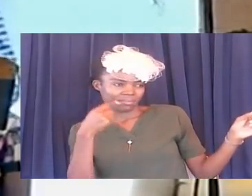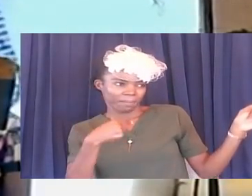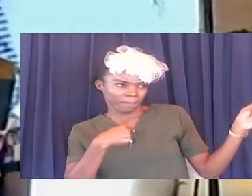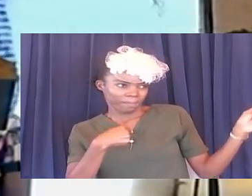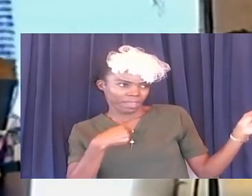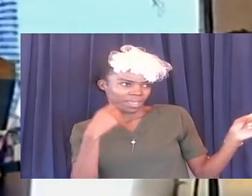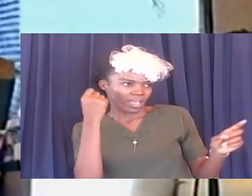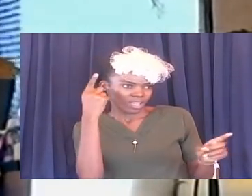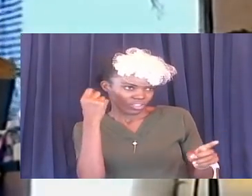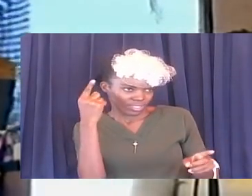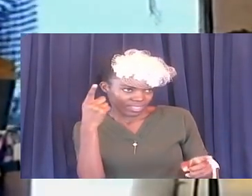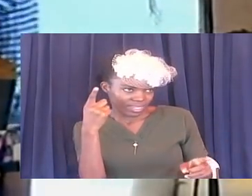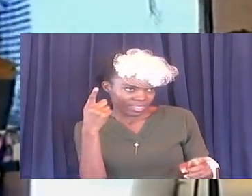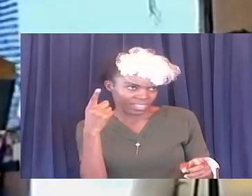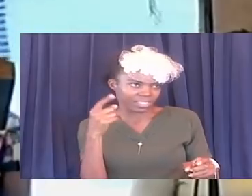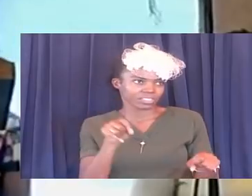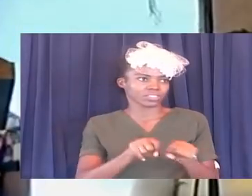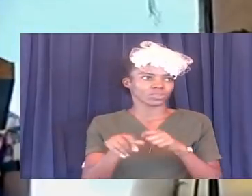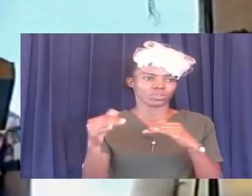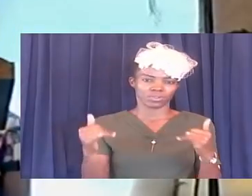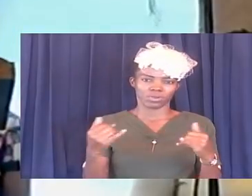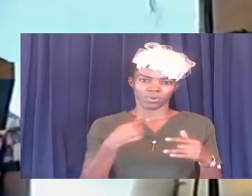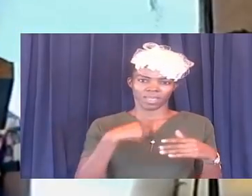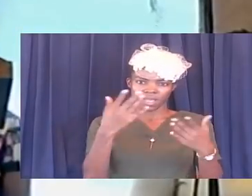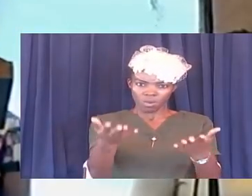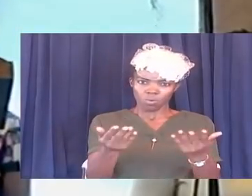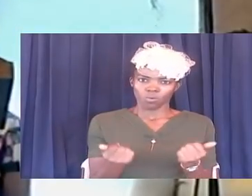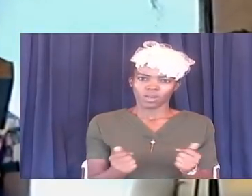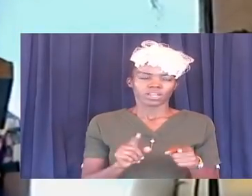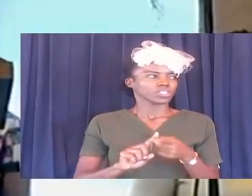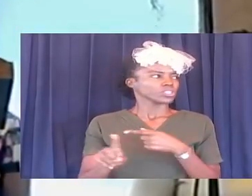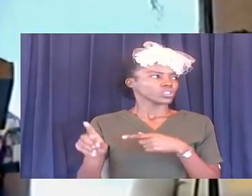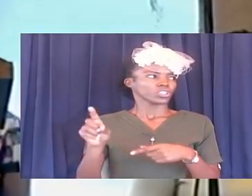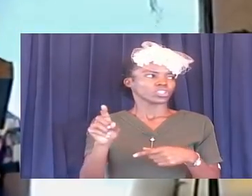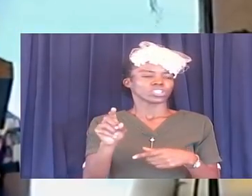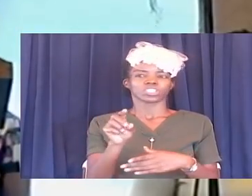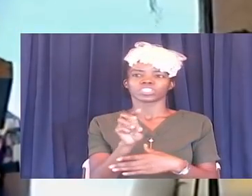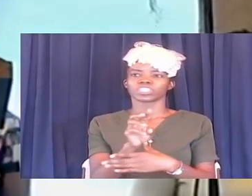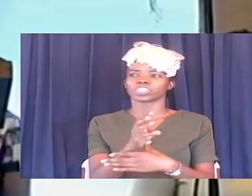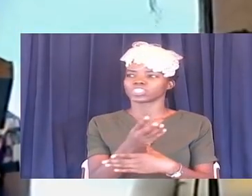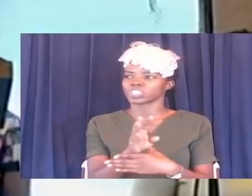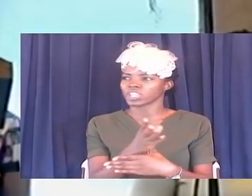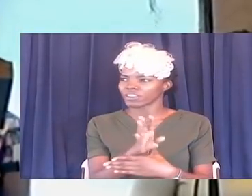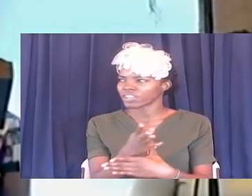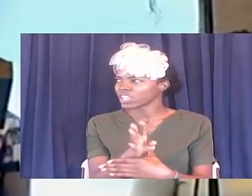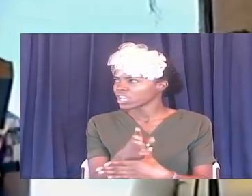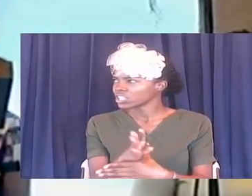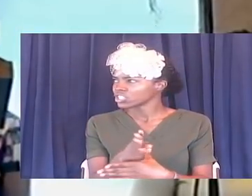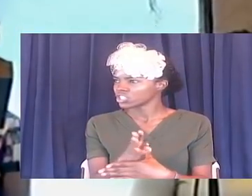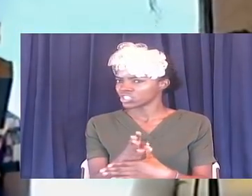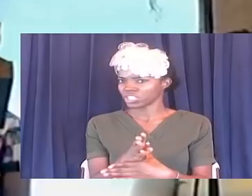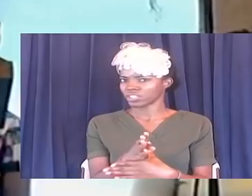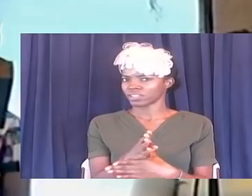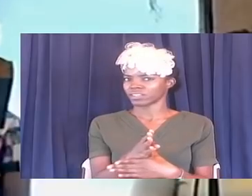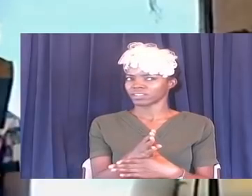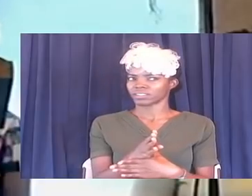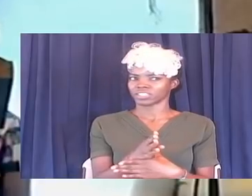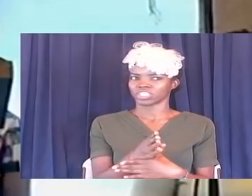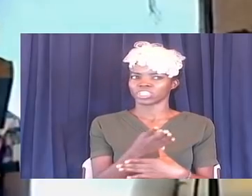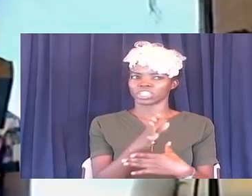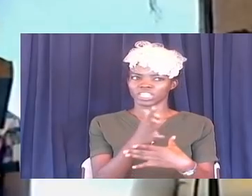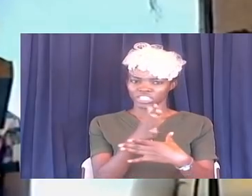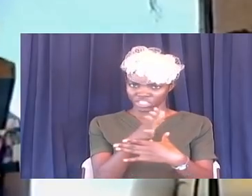share with us today. And I pray that you will open up your hearts to be receptive of the word that will go